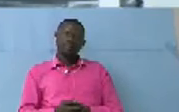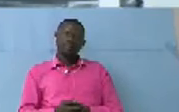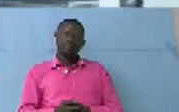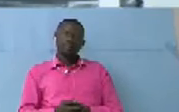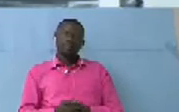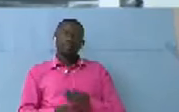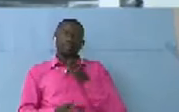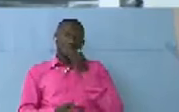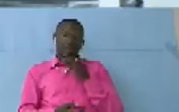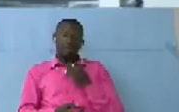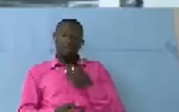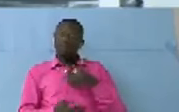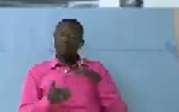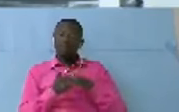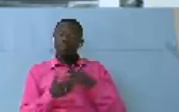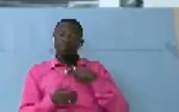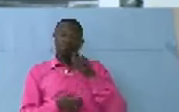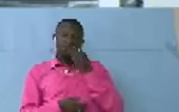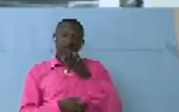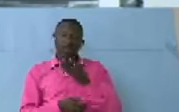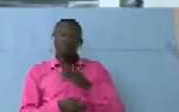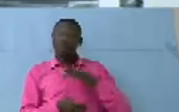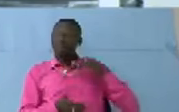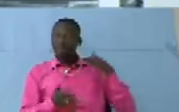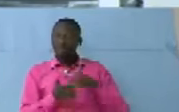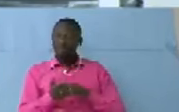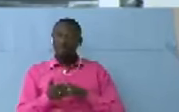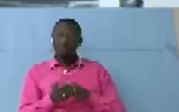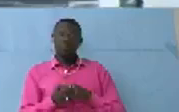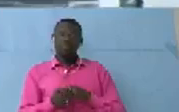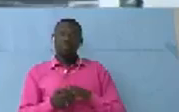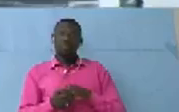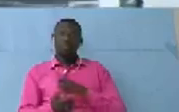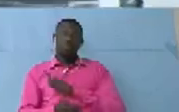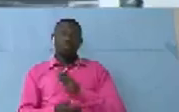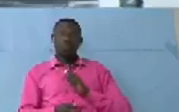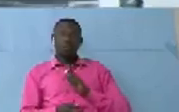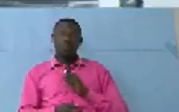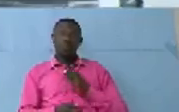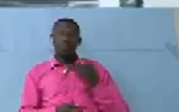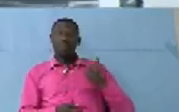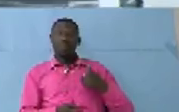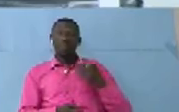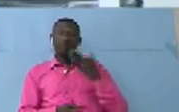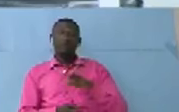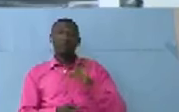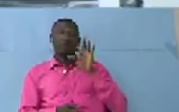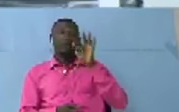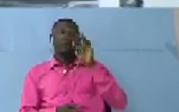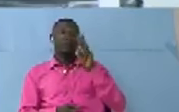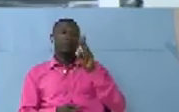They said they should say by force that we the people of Tjareng